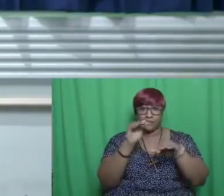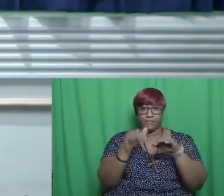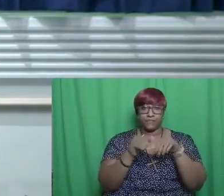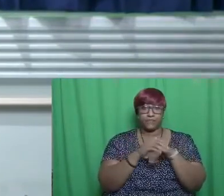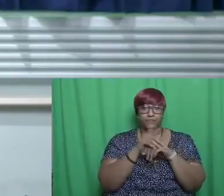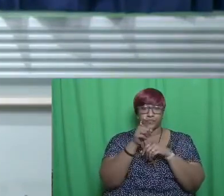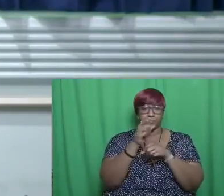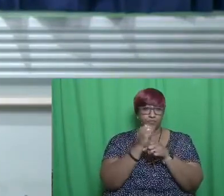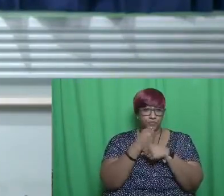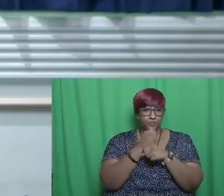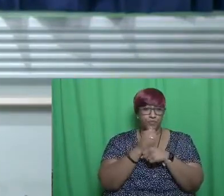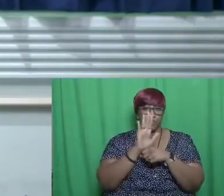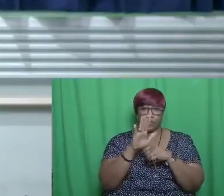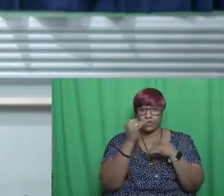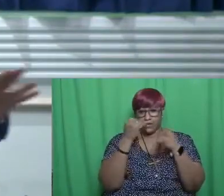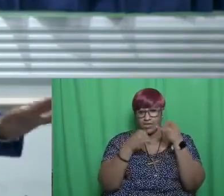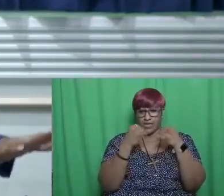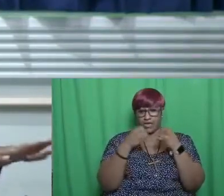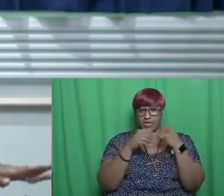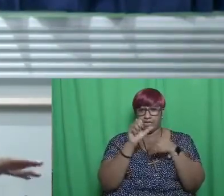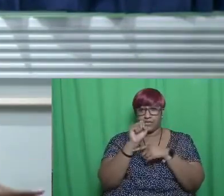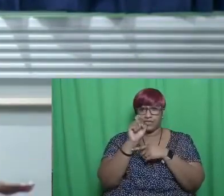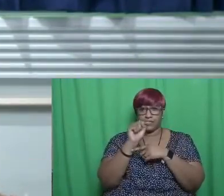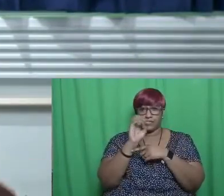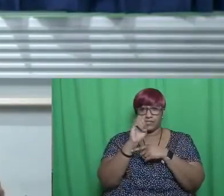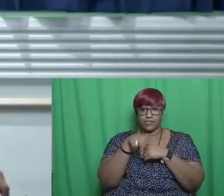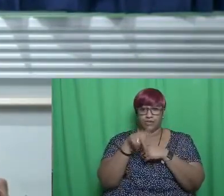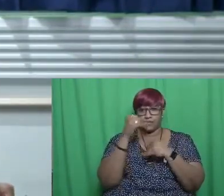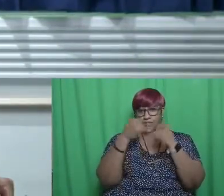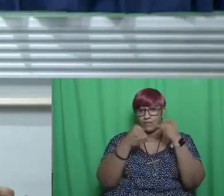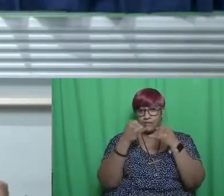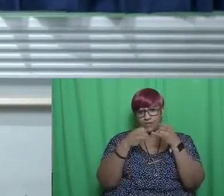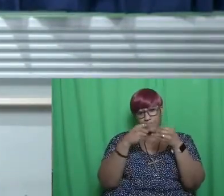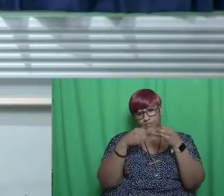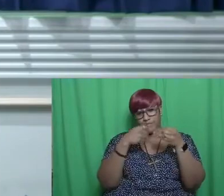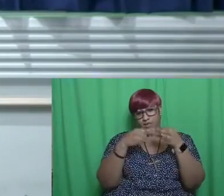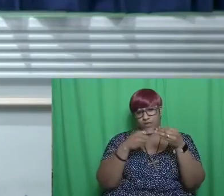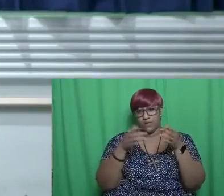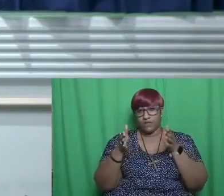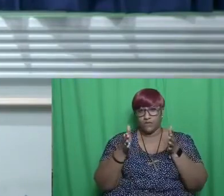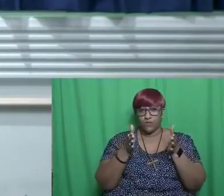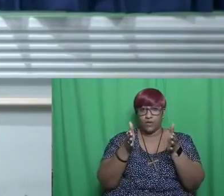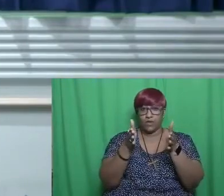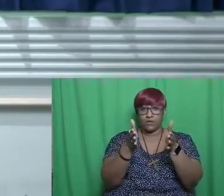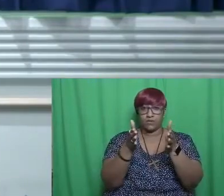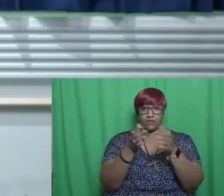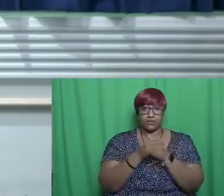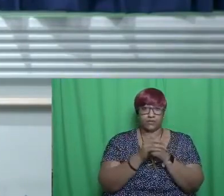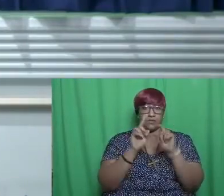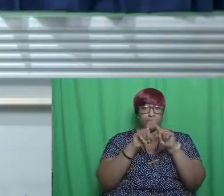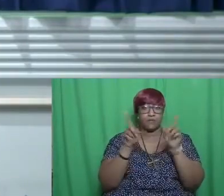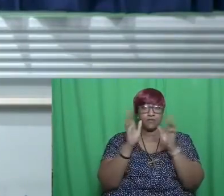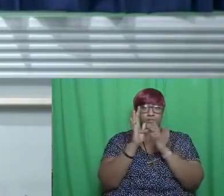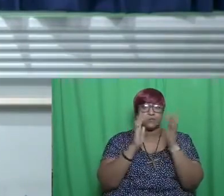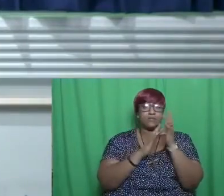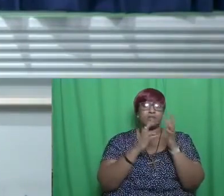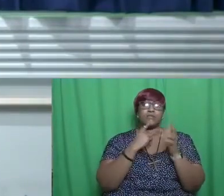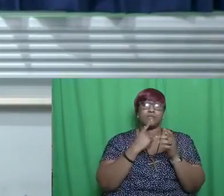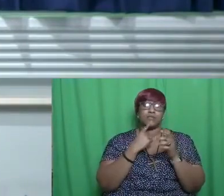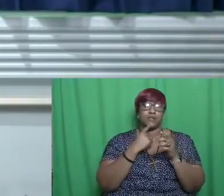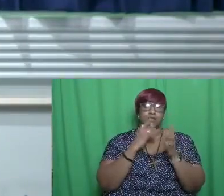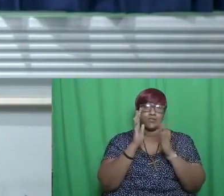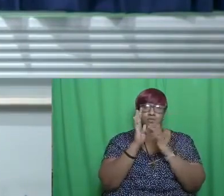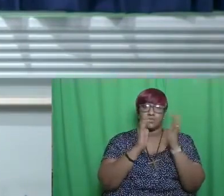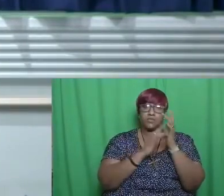you're making your last step, the last mile of the way. But Jesus said, I